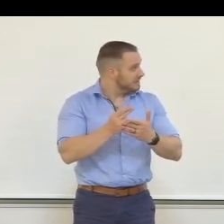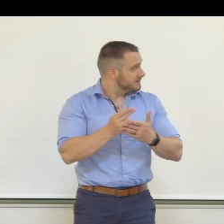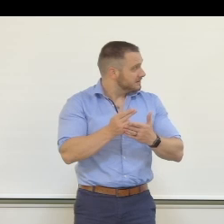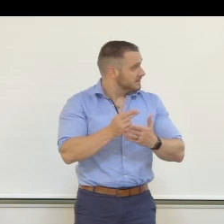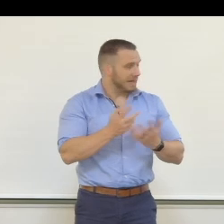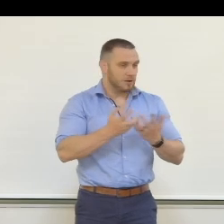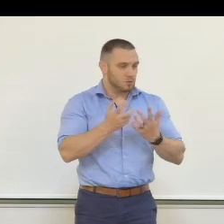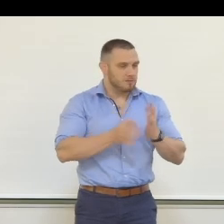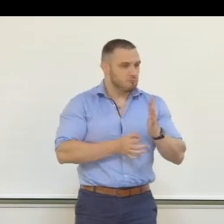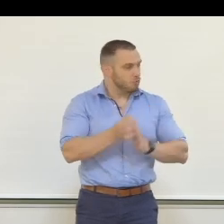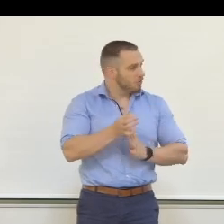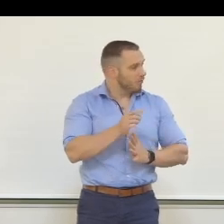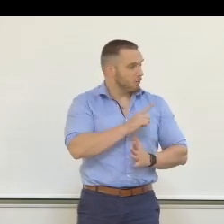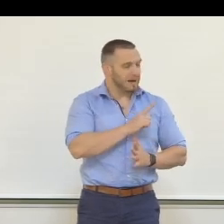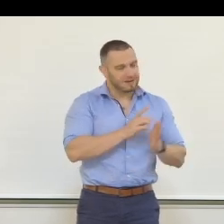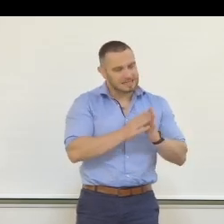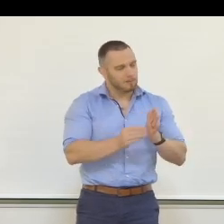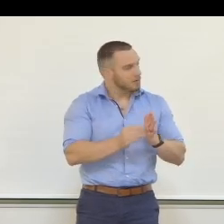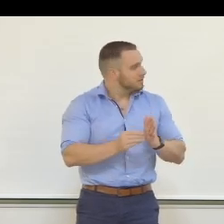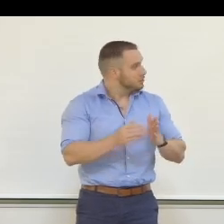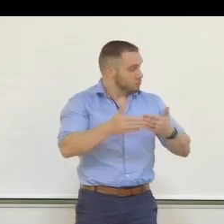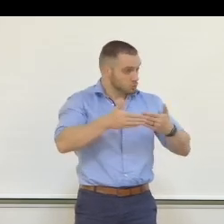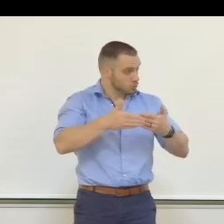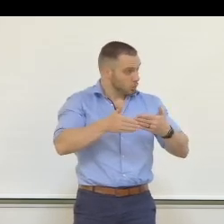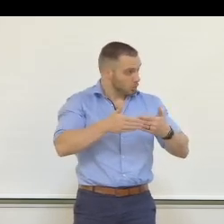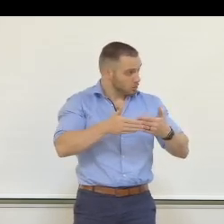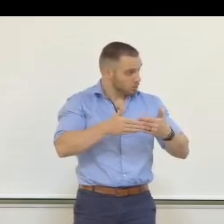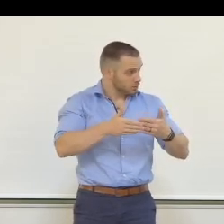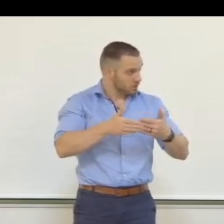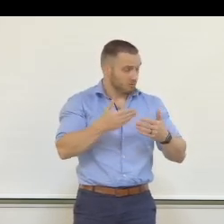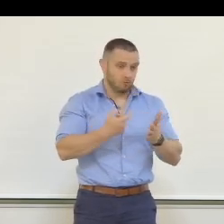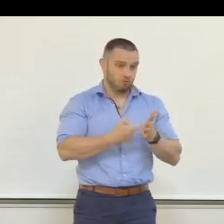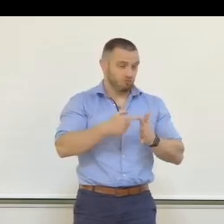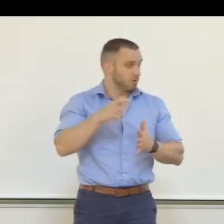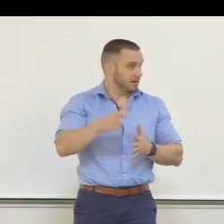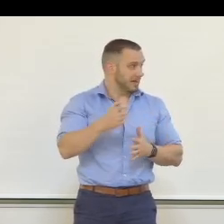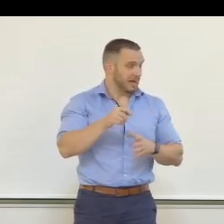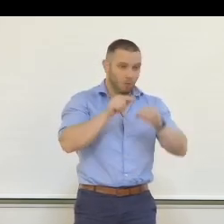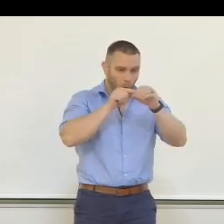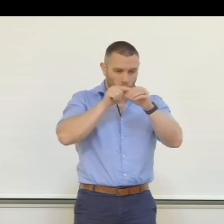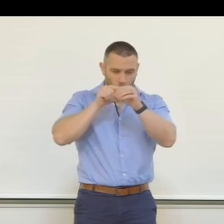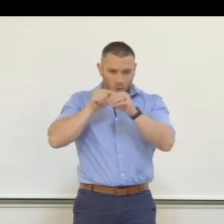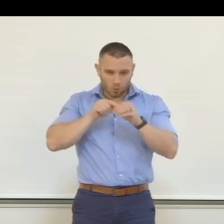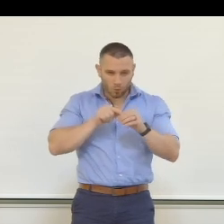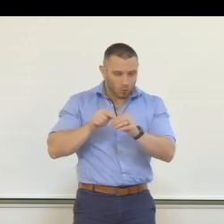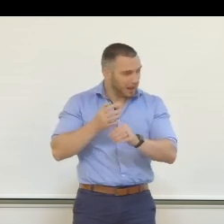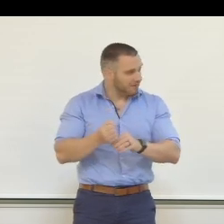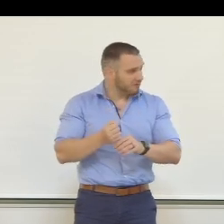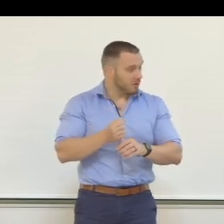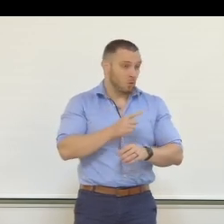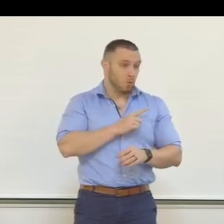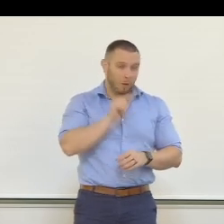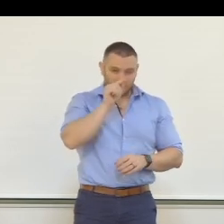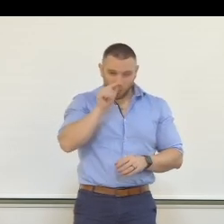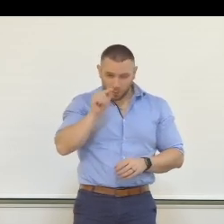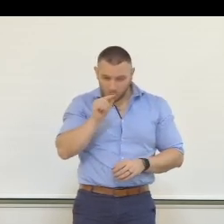improvement. But for example, the doors on the racks, they have little holes in them. And the reason why they have